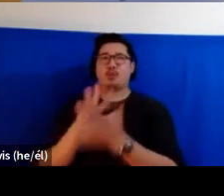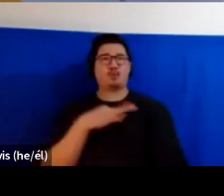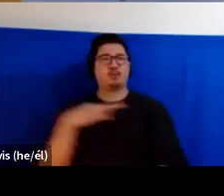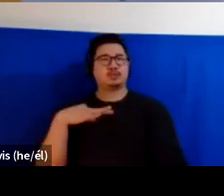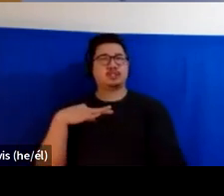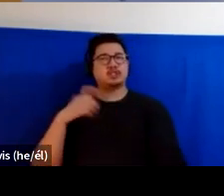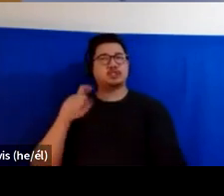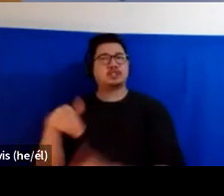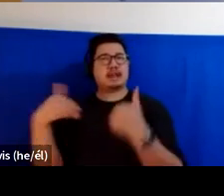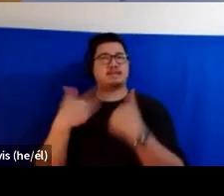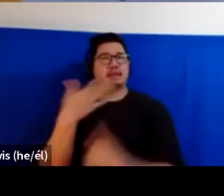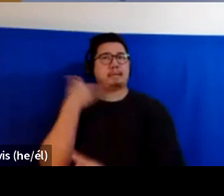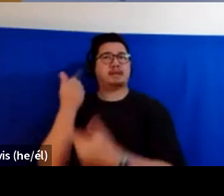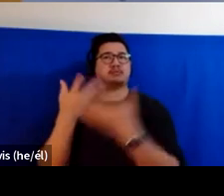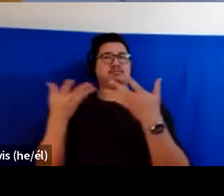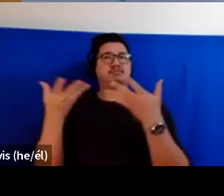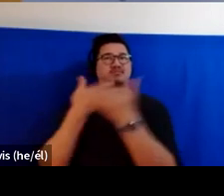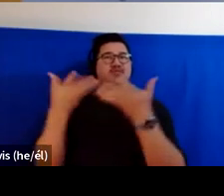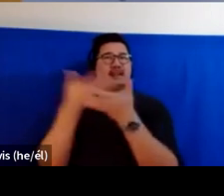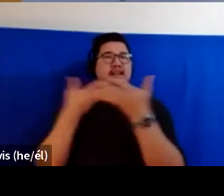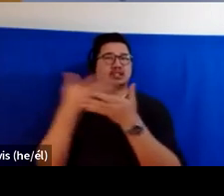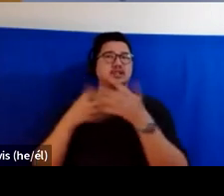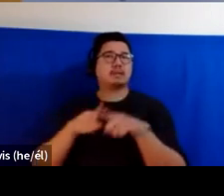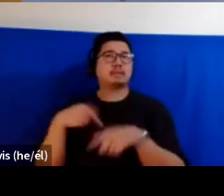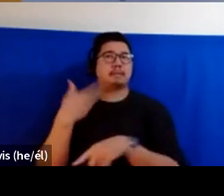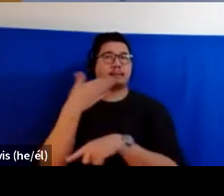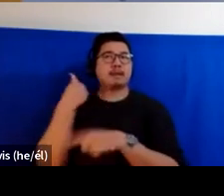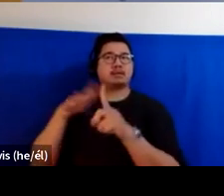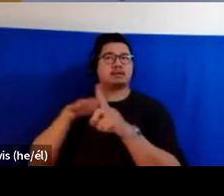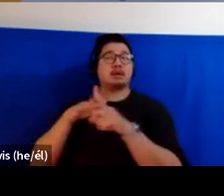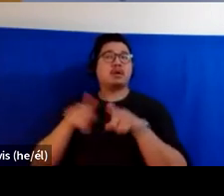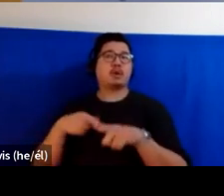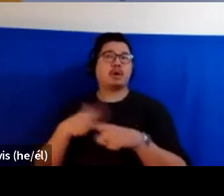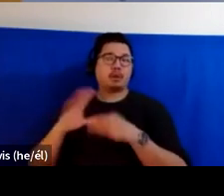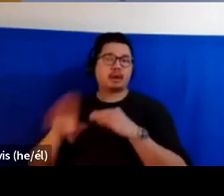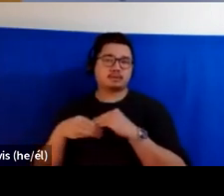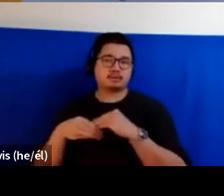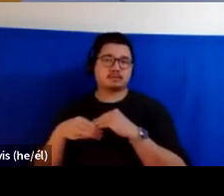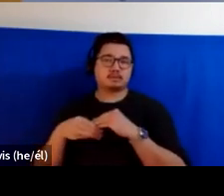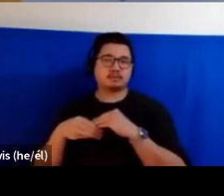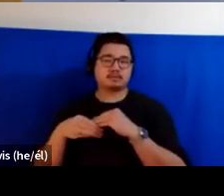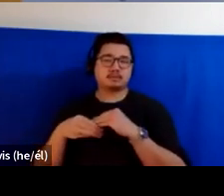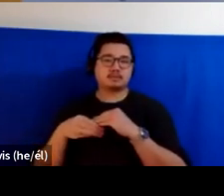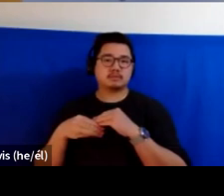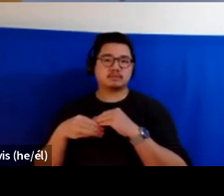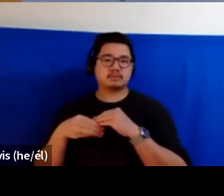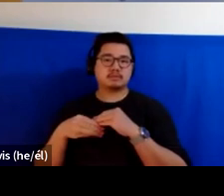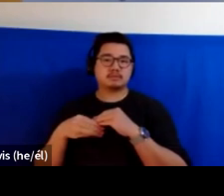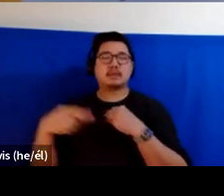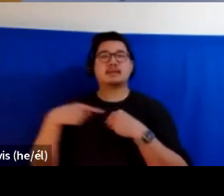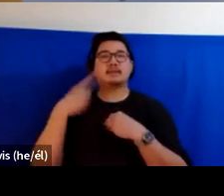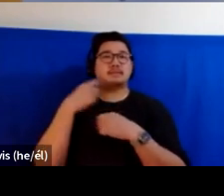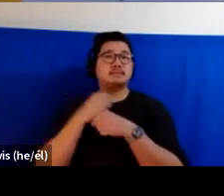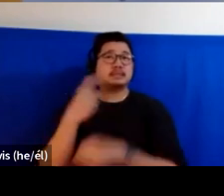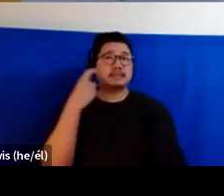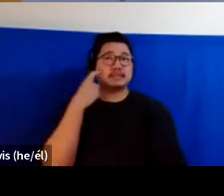better ventilations and safe environment something else that i would like to add i think it makes a lot of sense if